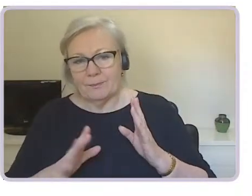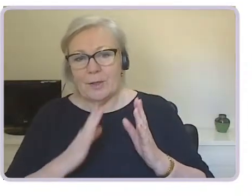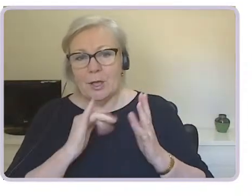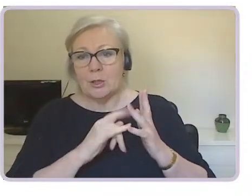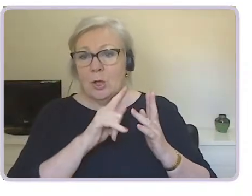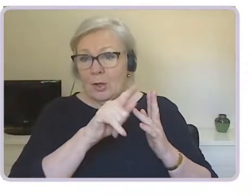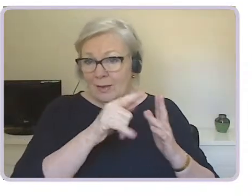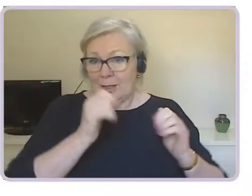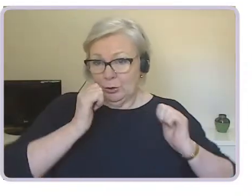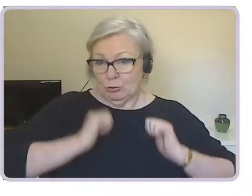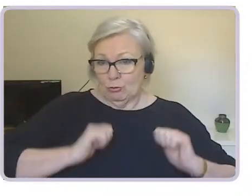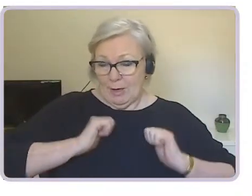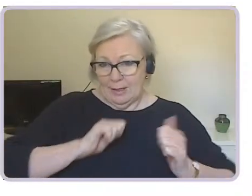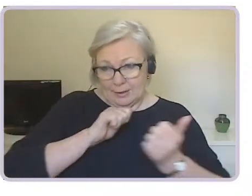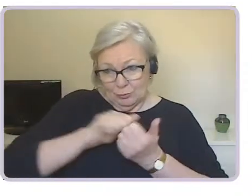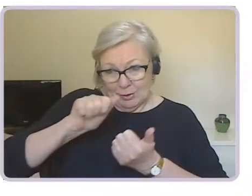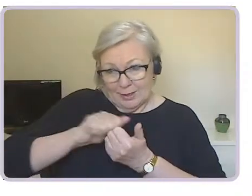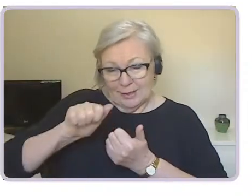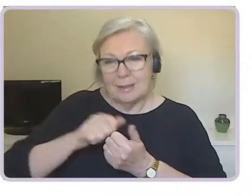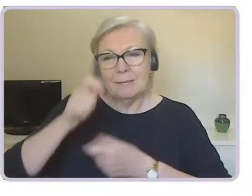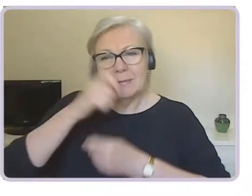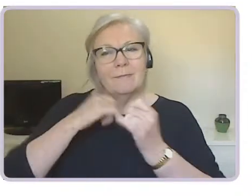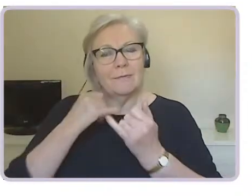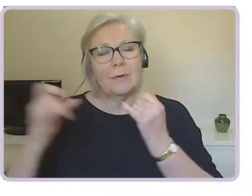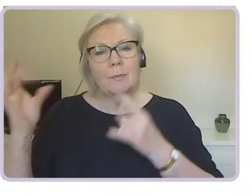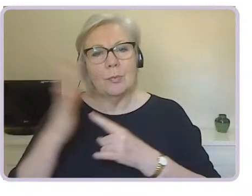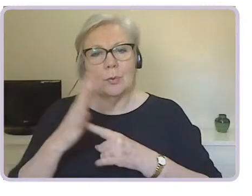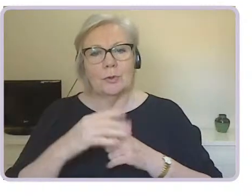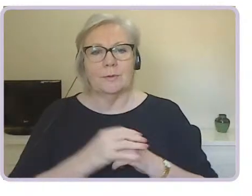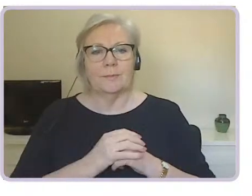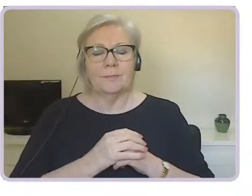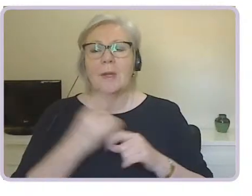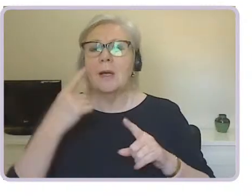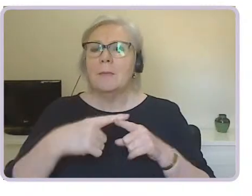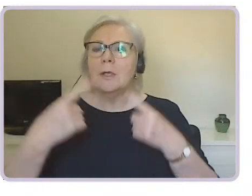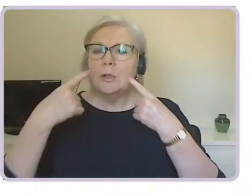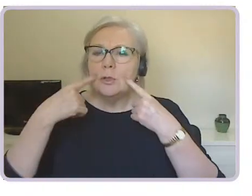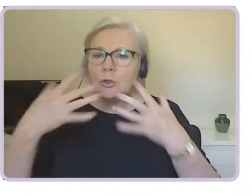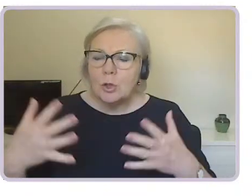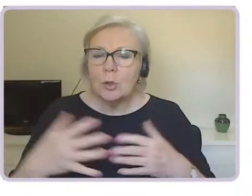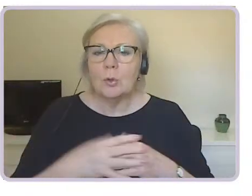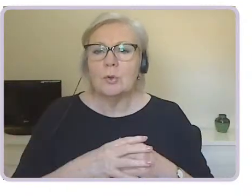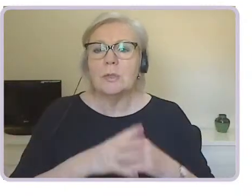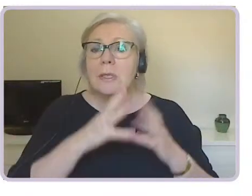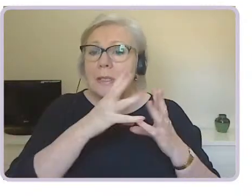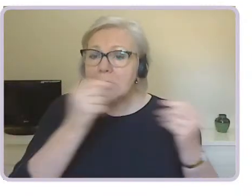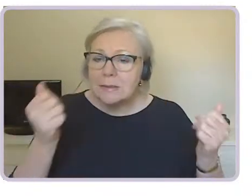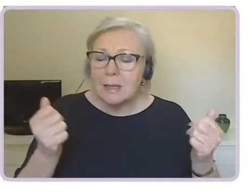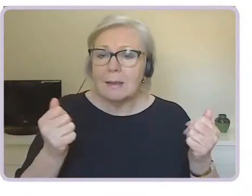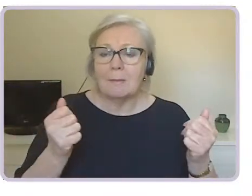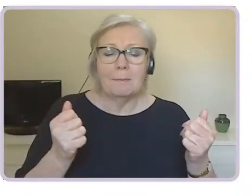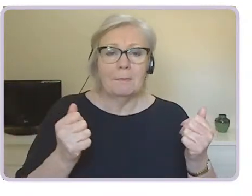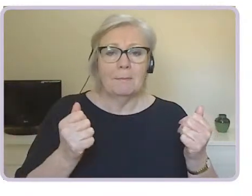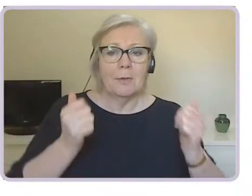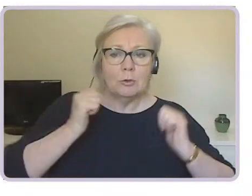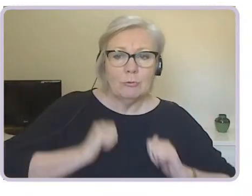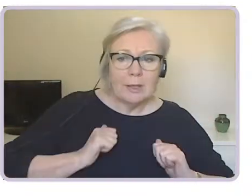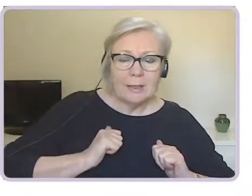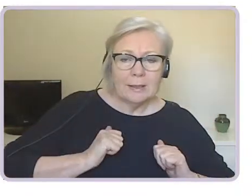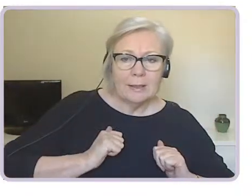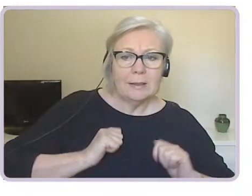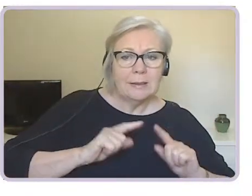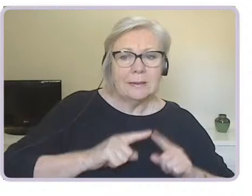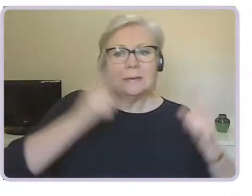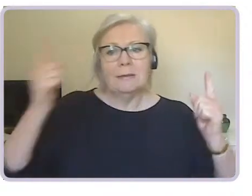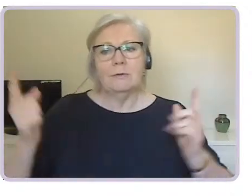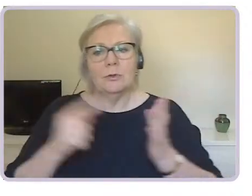becomes really important. And I suppose differentiates some of the training that might happen in the general community. Most training